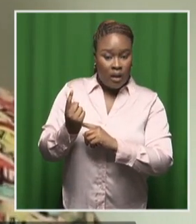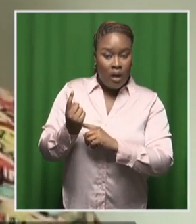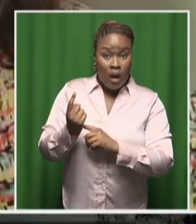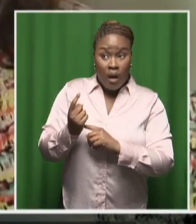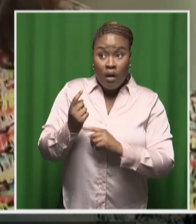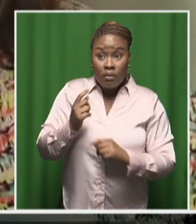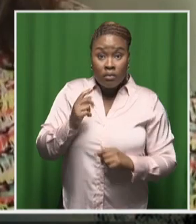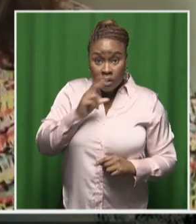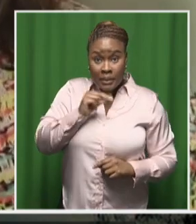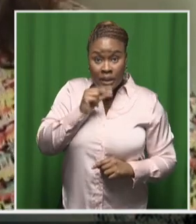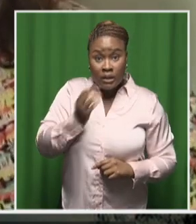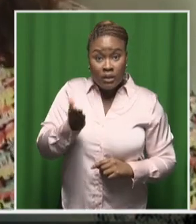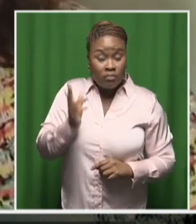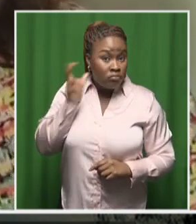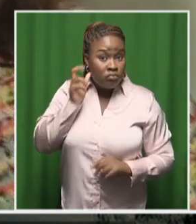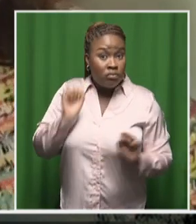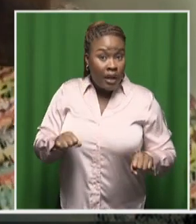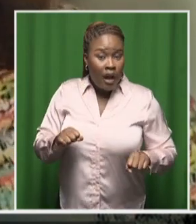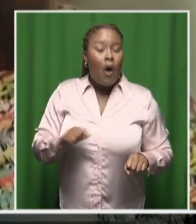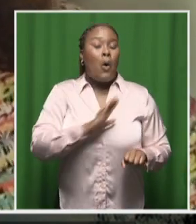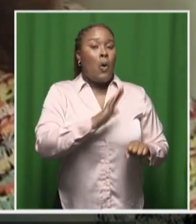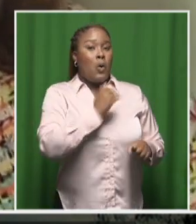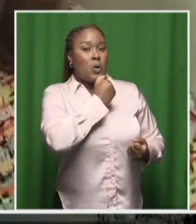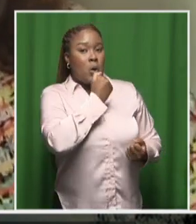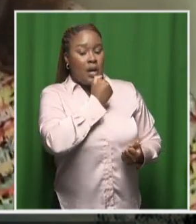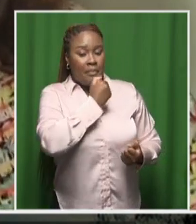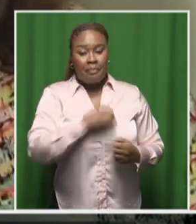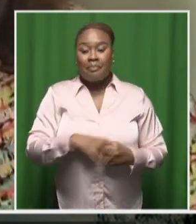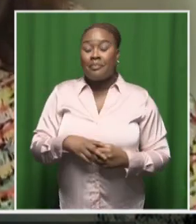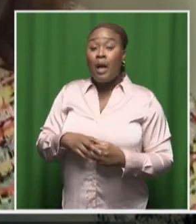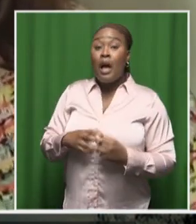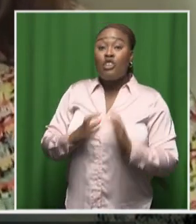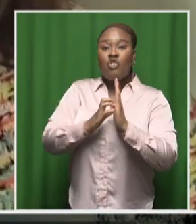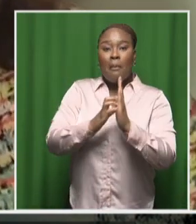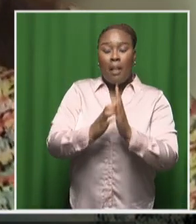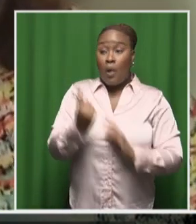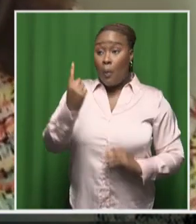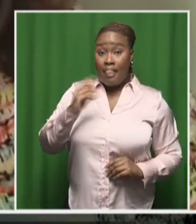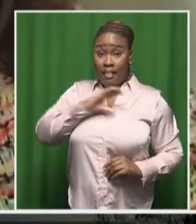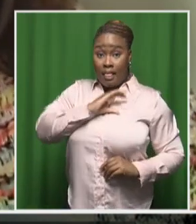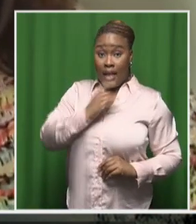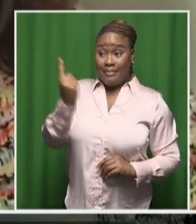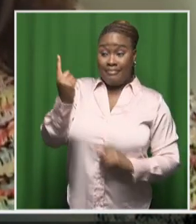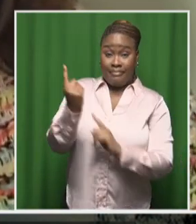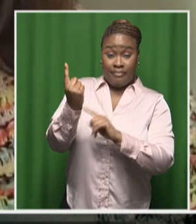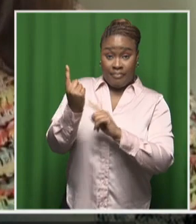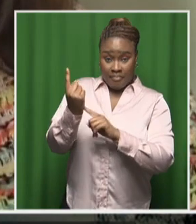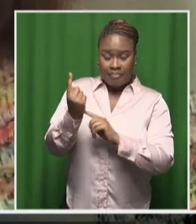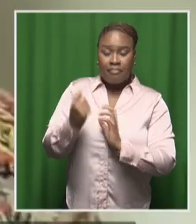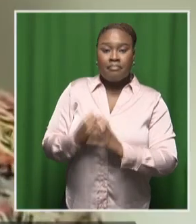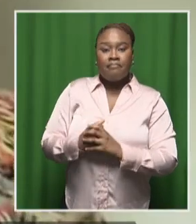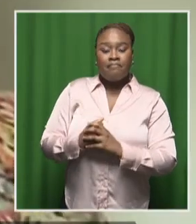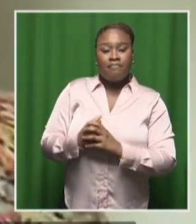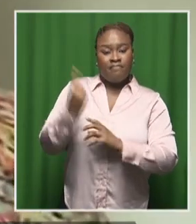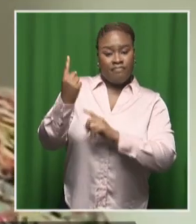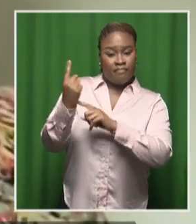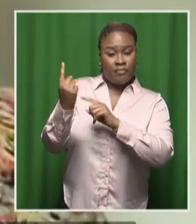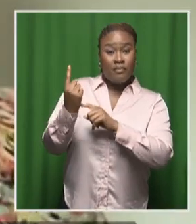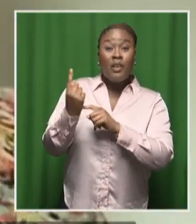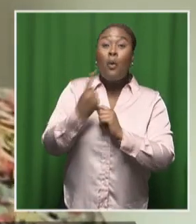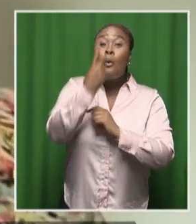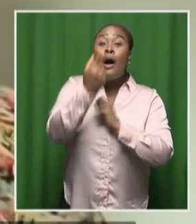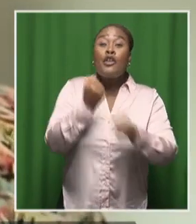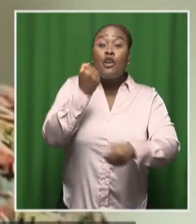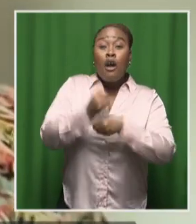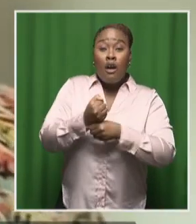We can still hear you. Hello. Please carry on. Oh, sorry. We've still this got particular you. client. Yes, this particular client. It's more than a